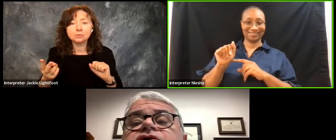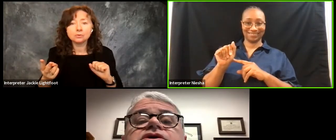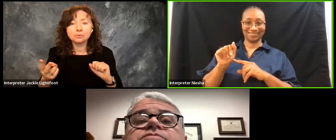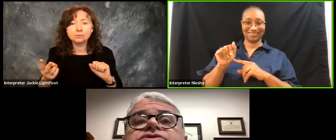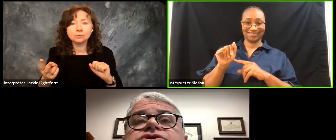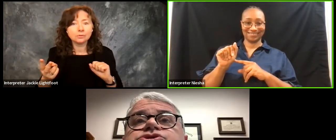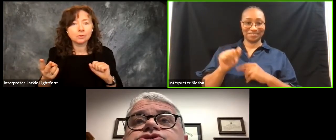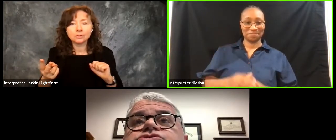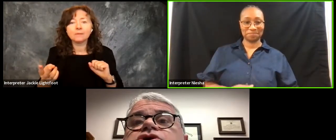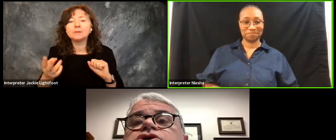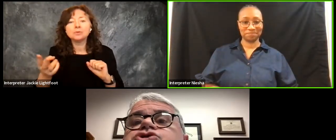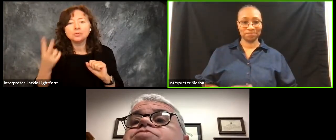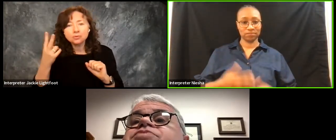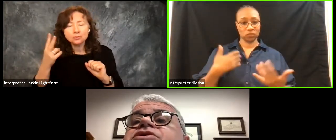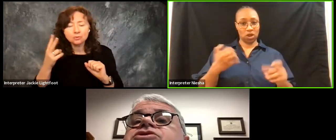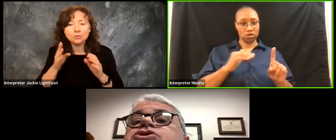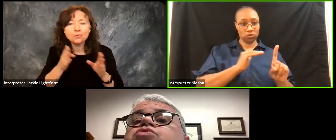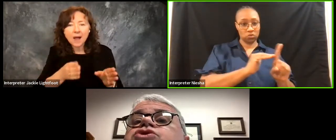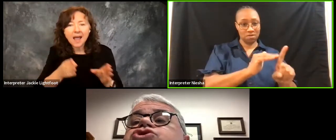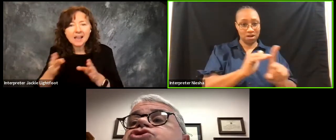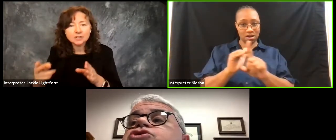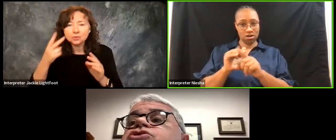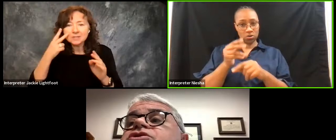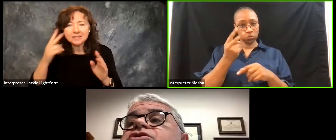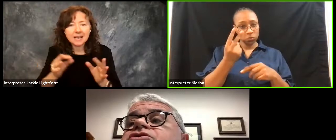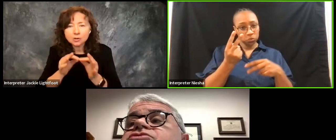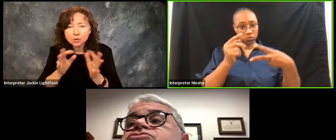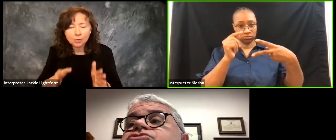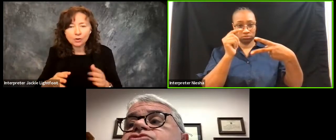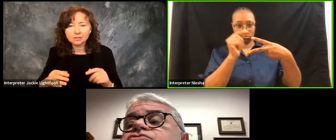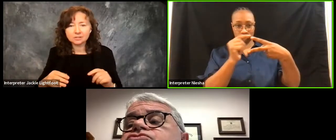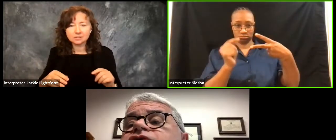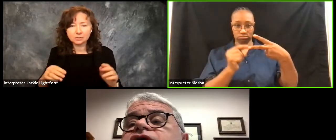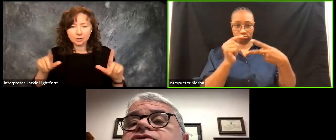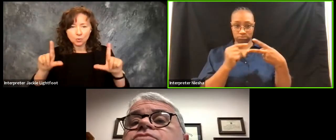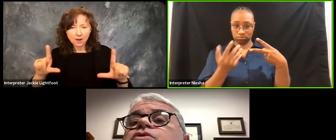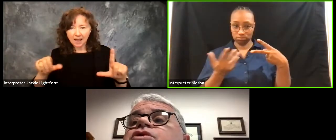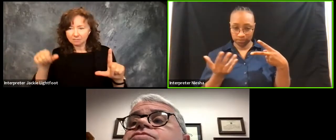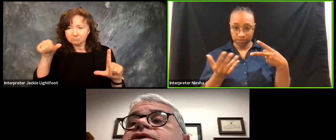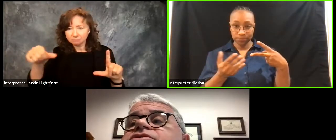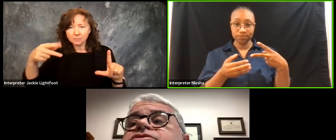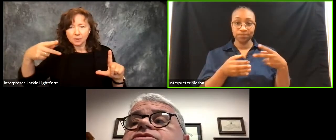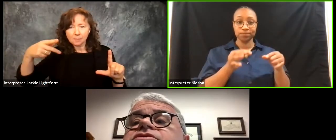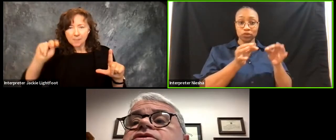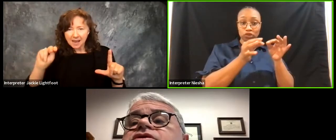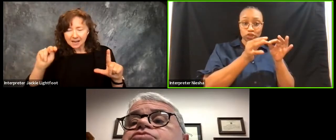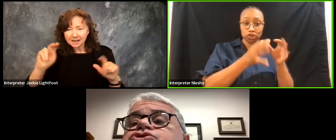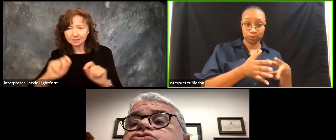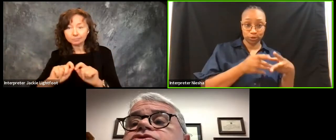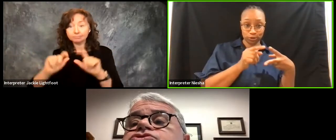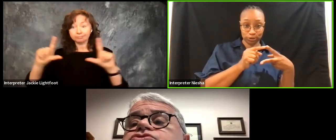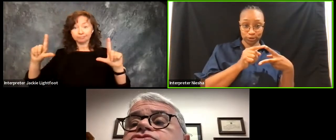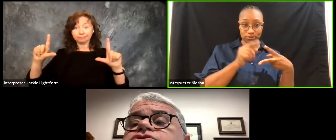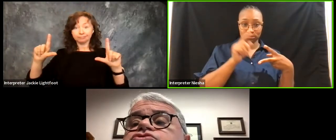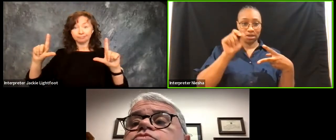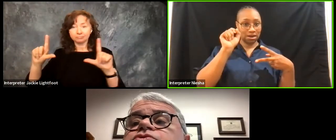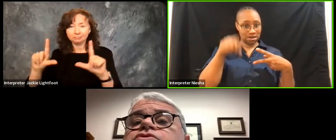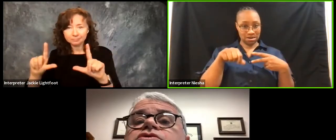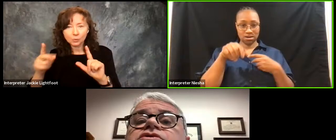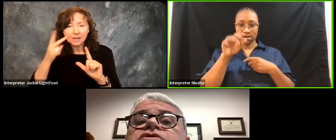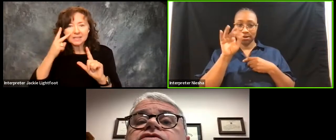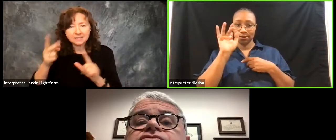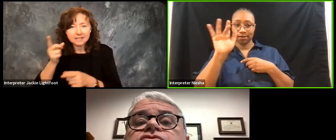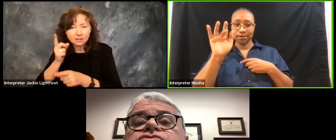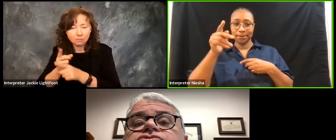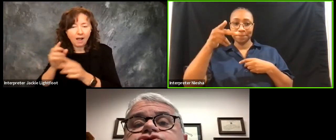interpreting. Please just touch the pin that you wish to use, and that will automatically put you into the